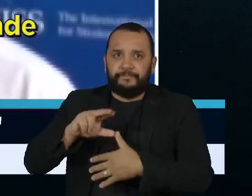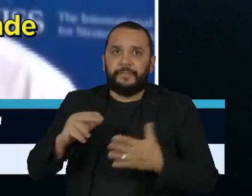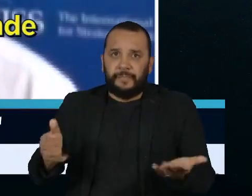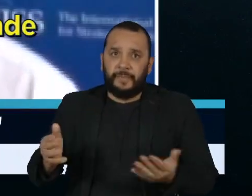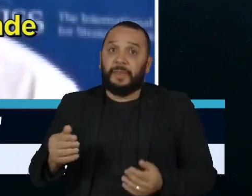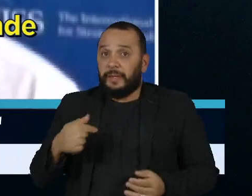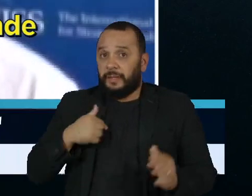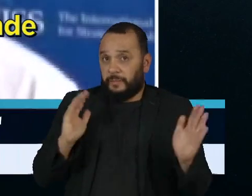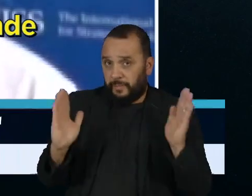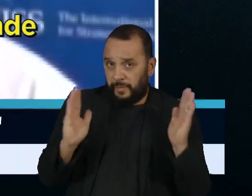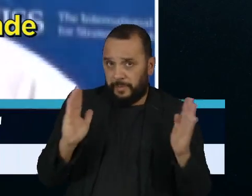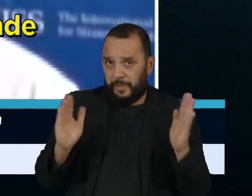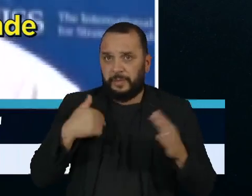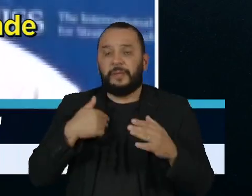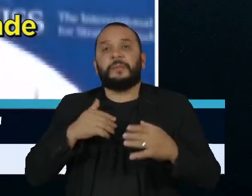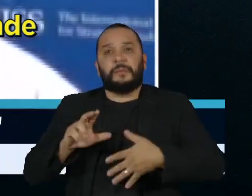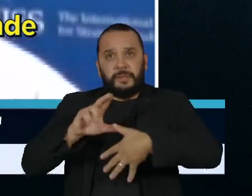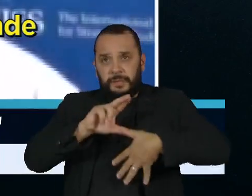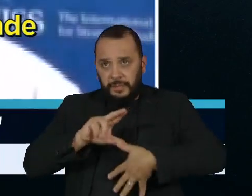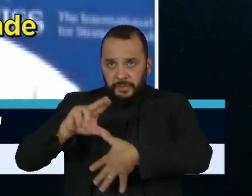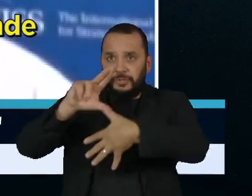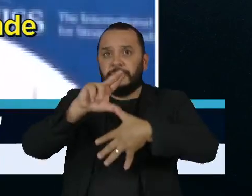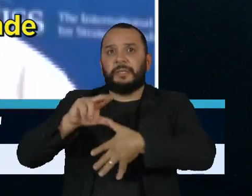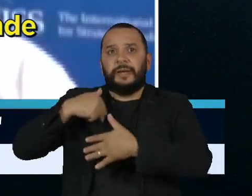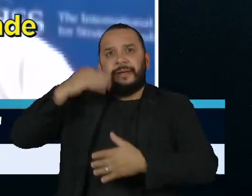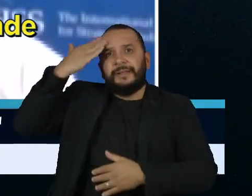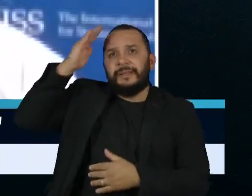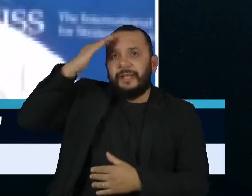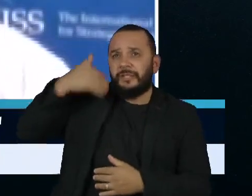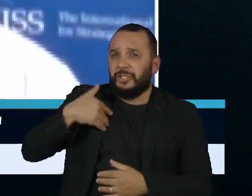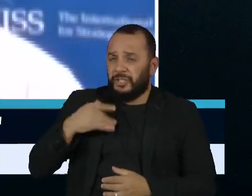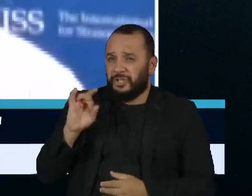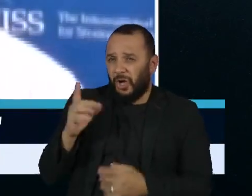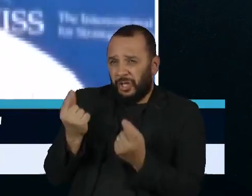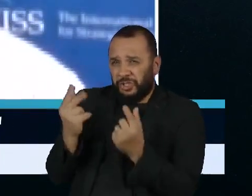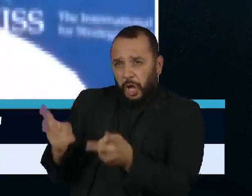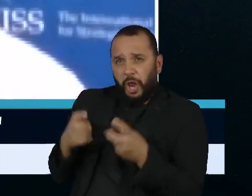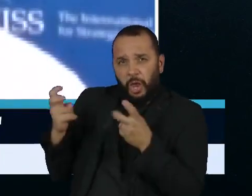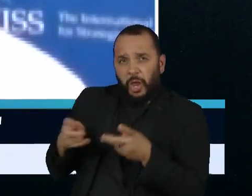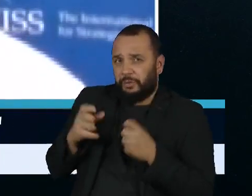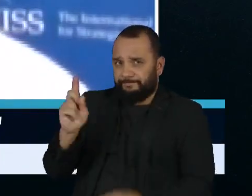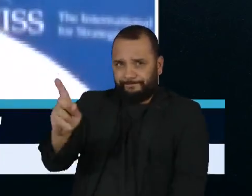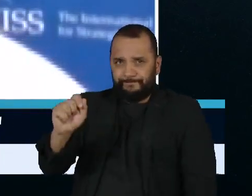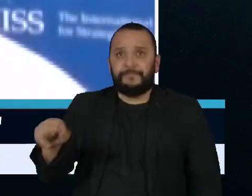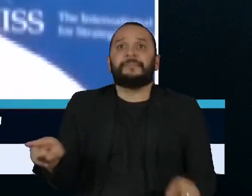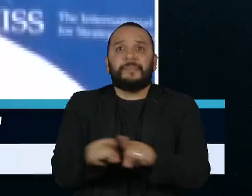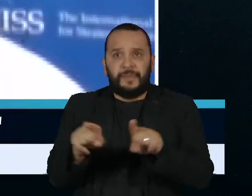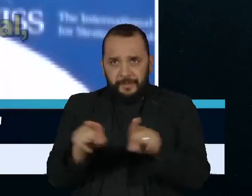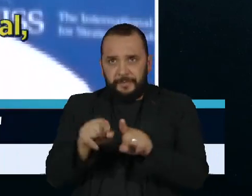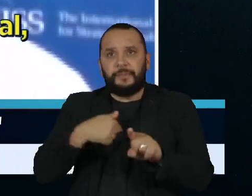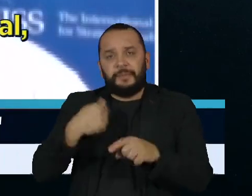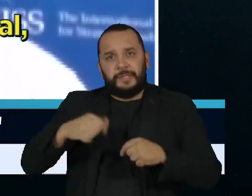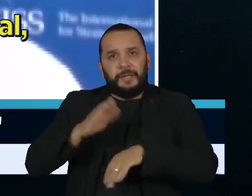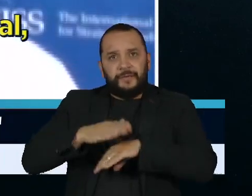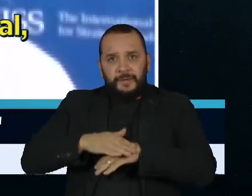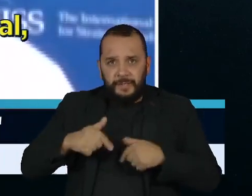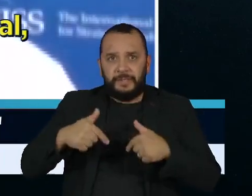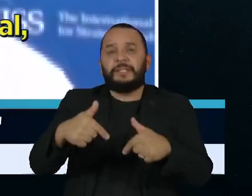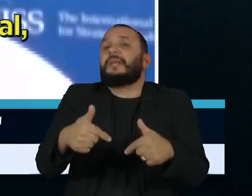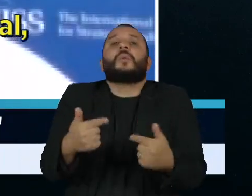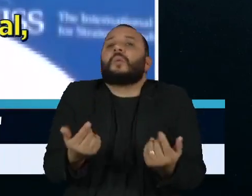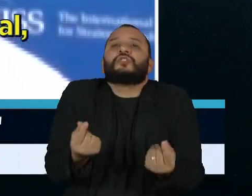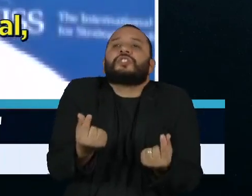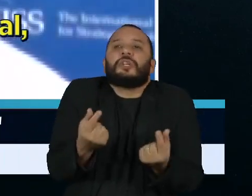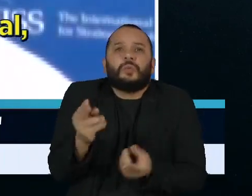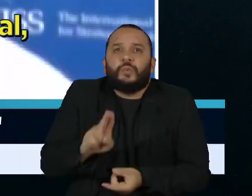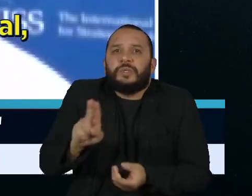now, Latin America understands that it's not only getting money, but also what to do with that money, how to increase